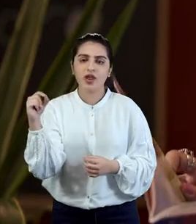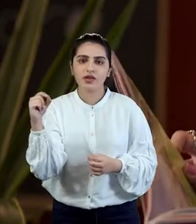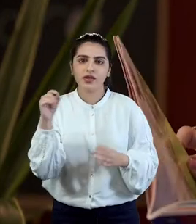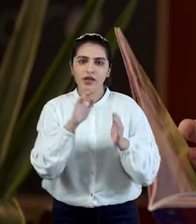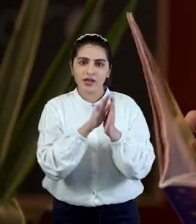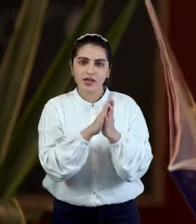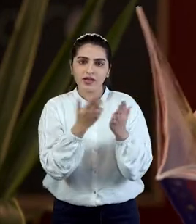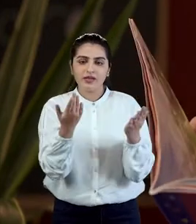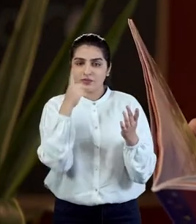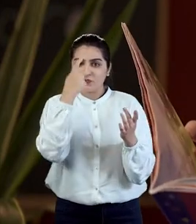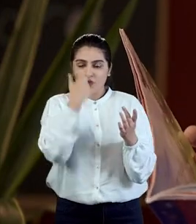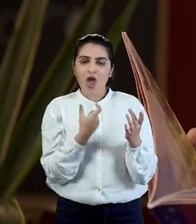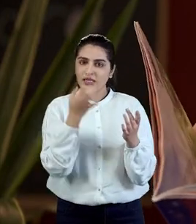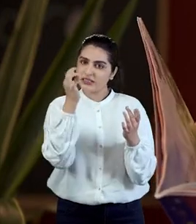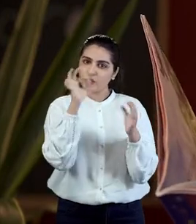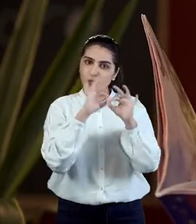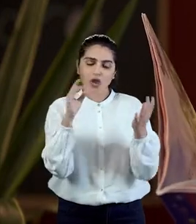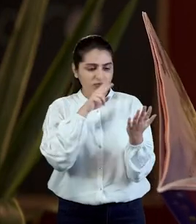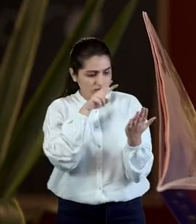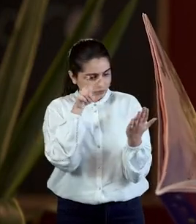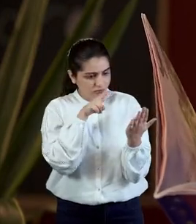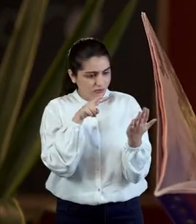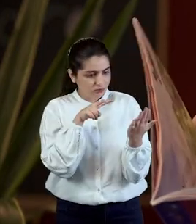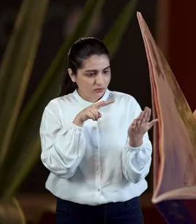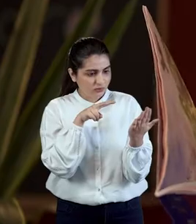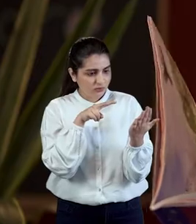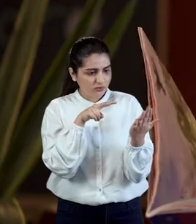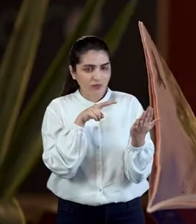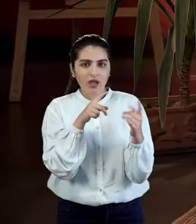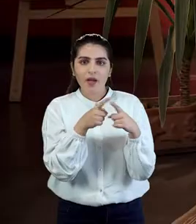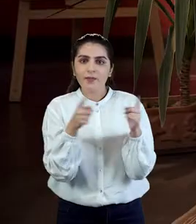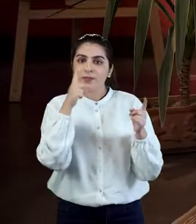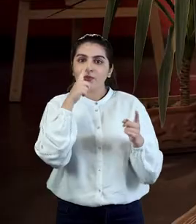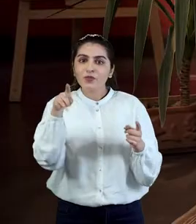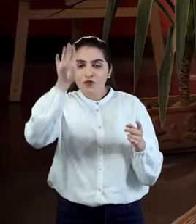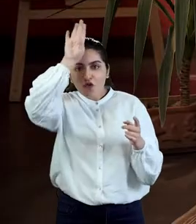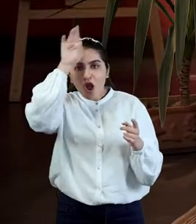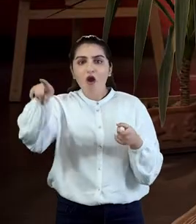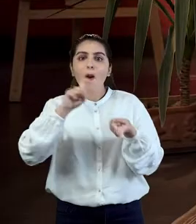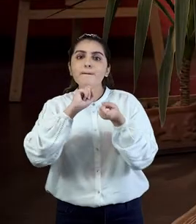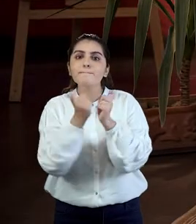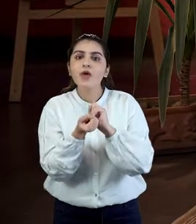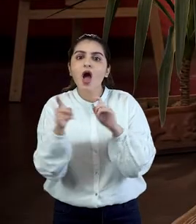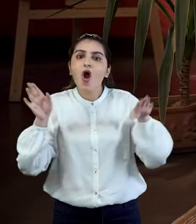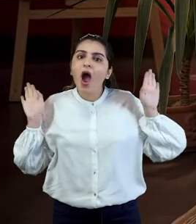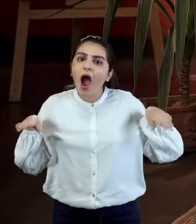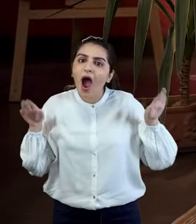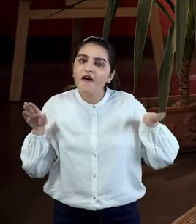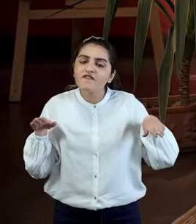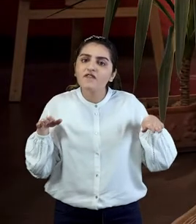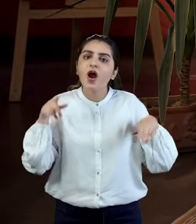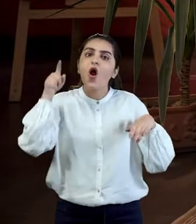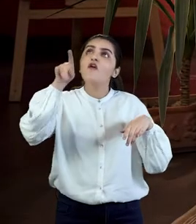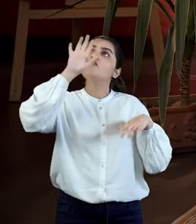98, 99, 100. The wizard finished counting and began to read his book. The princess turned into a bird in